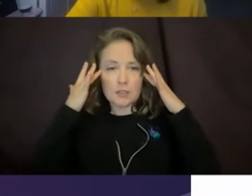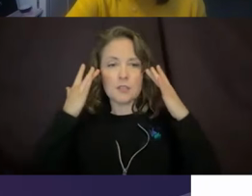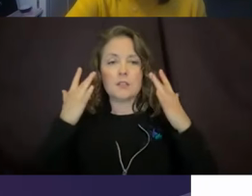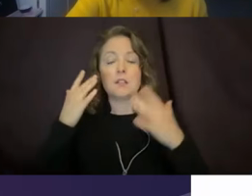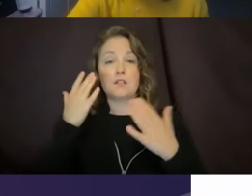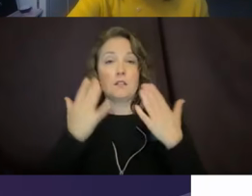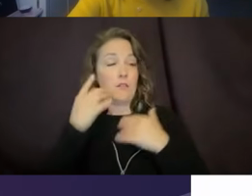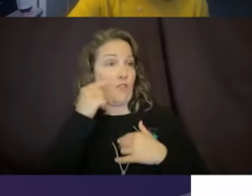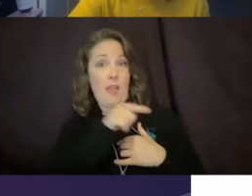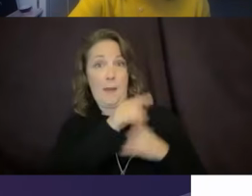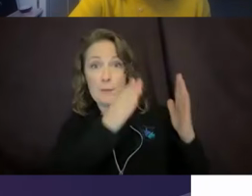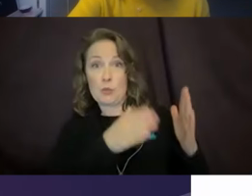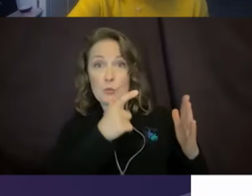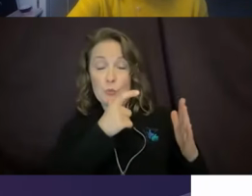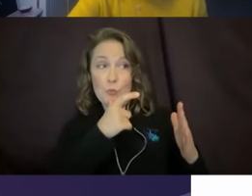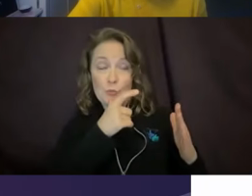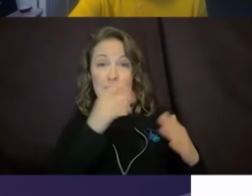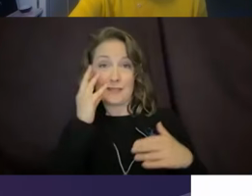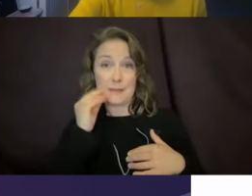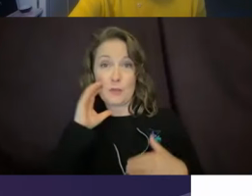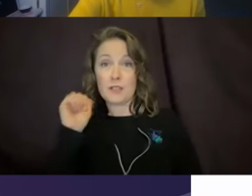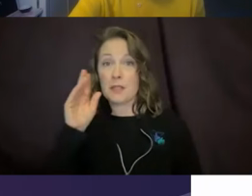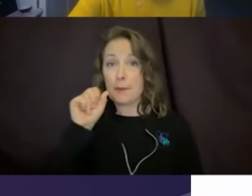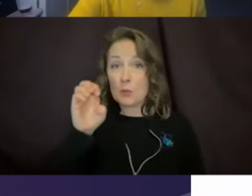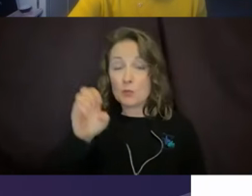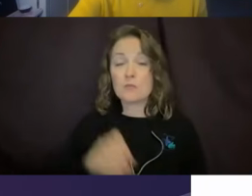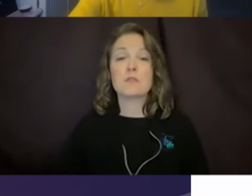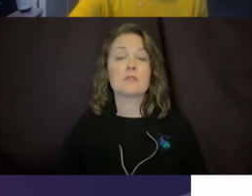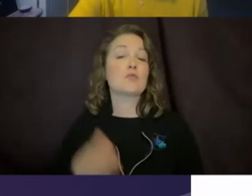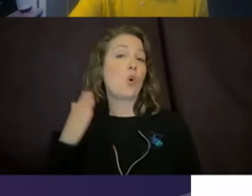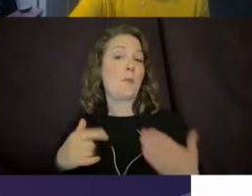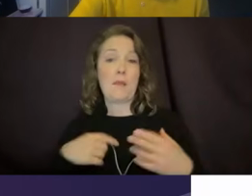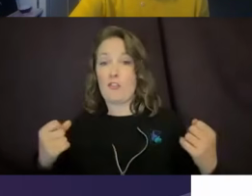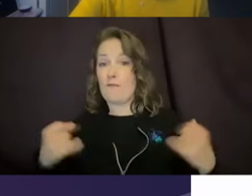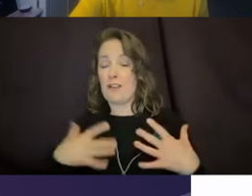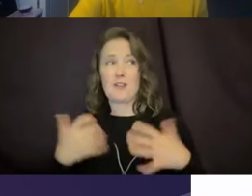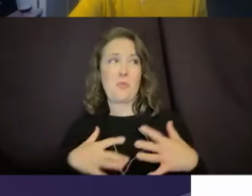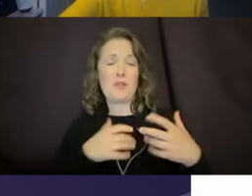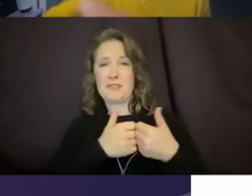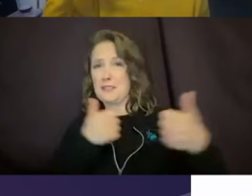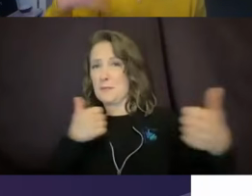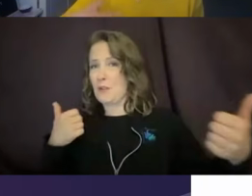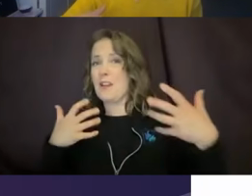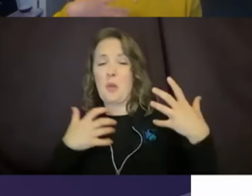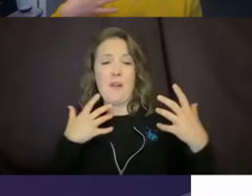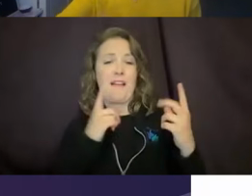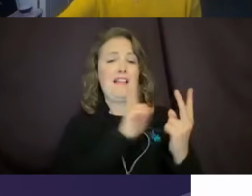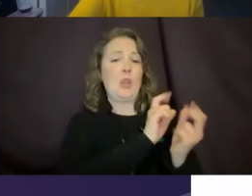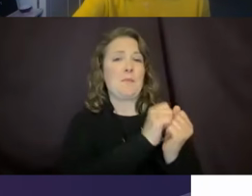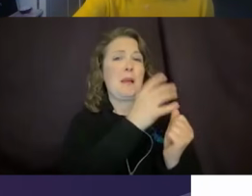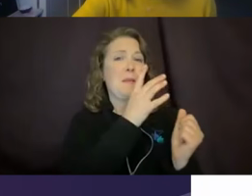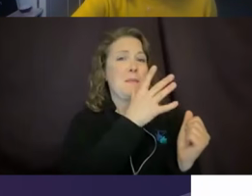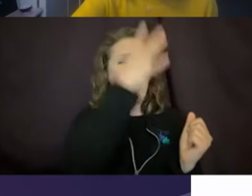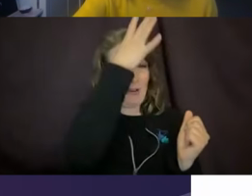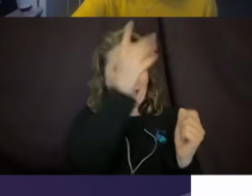to be separated from both of their parents. So they might again have that distress of like constantly